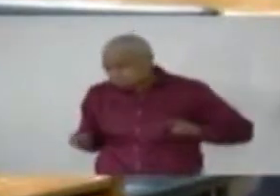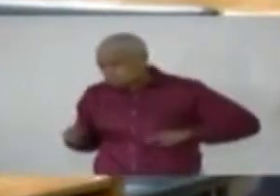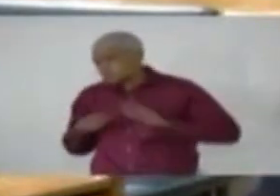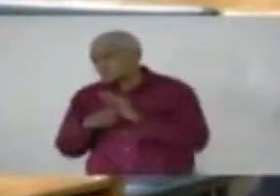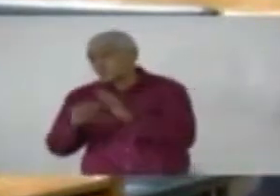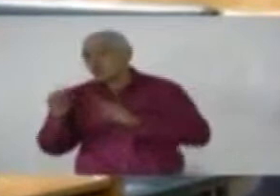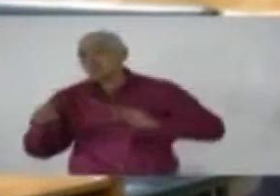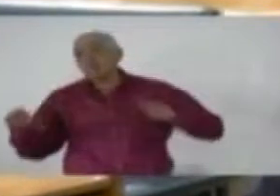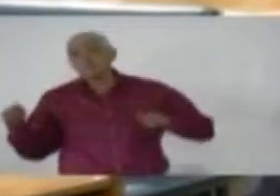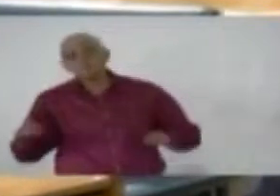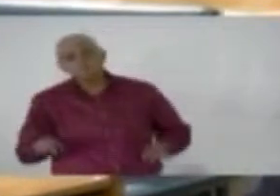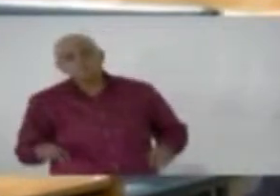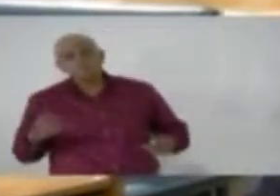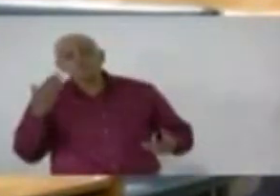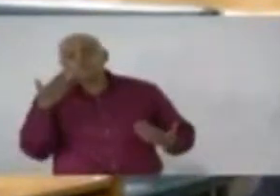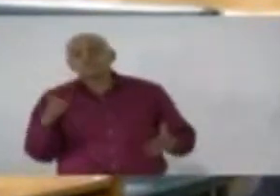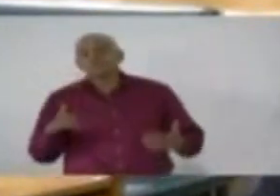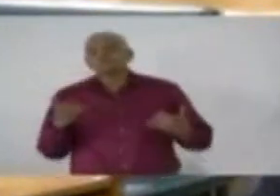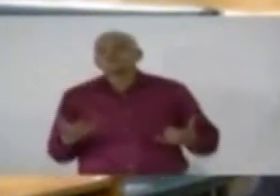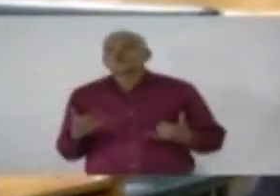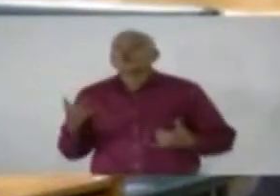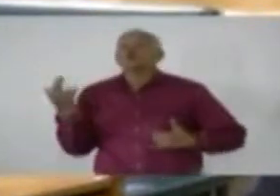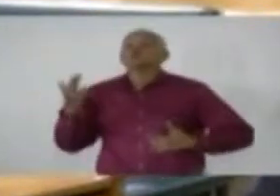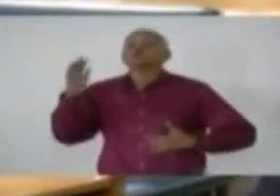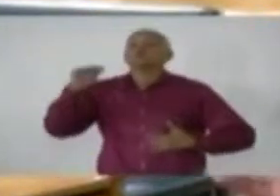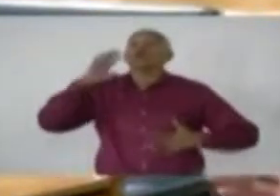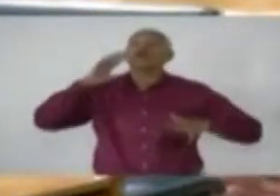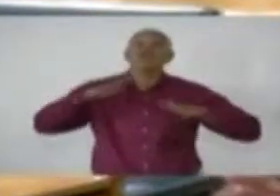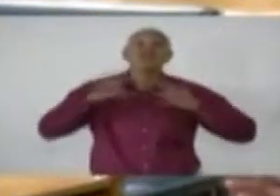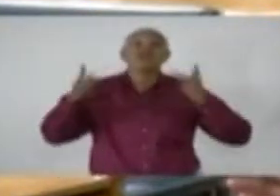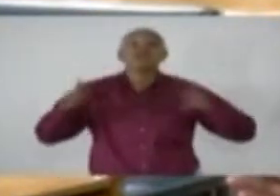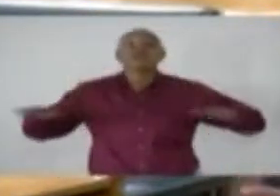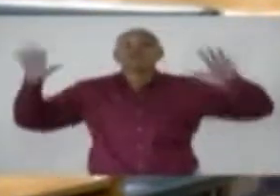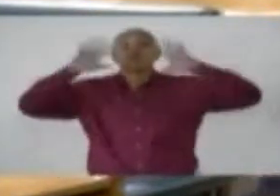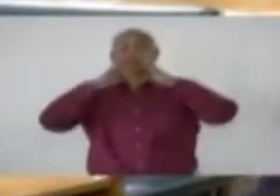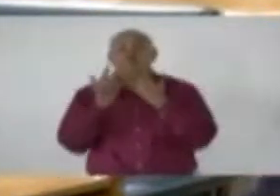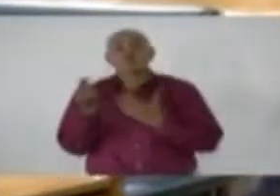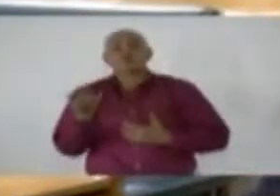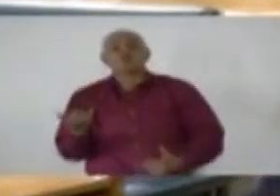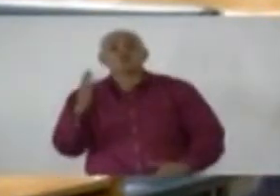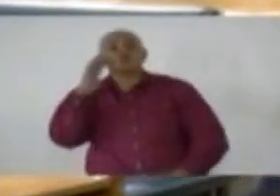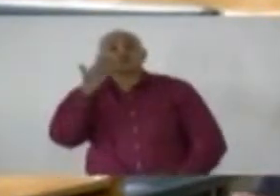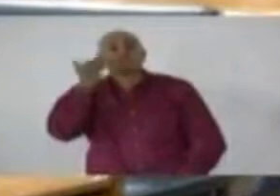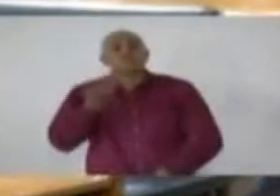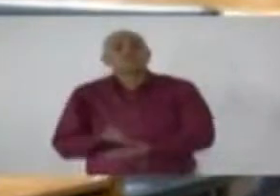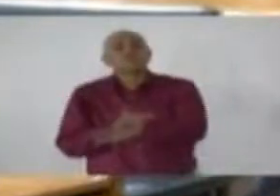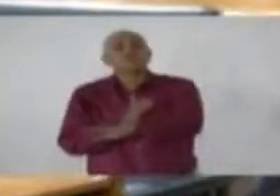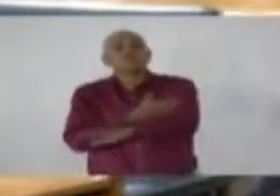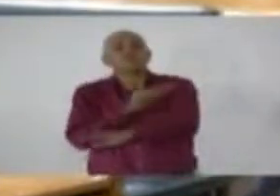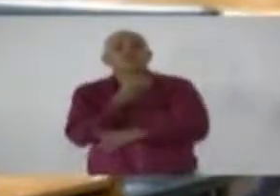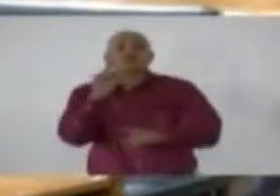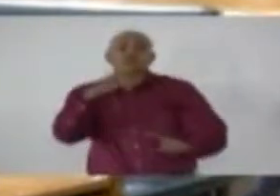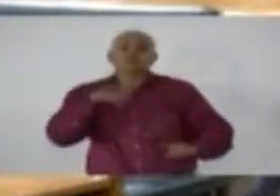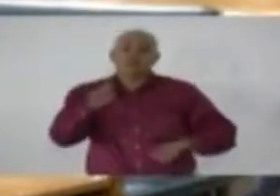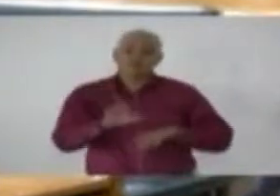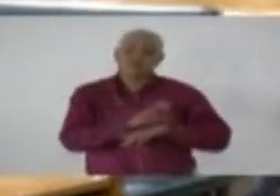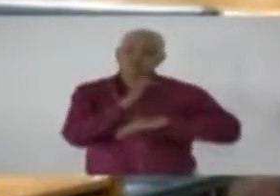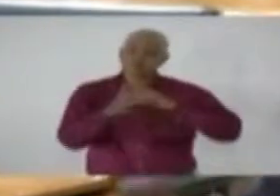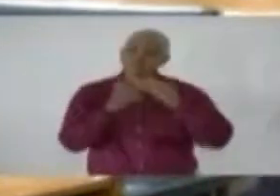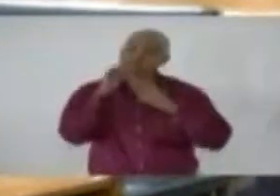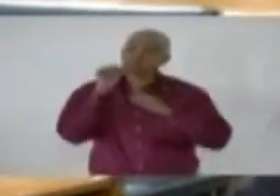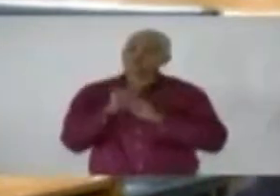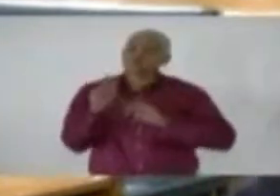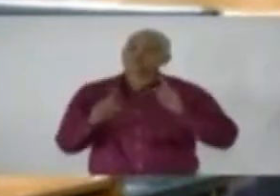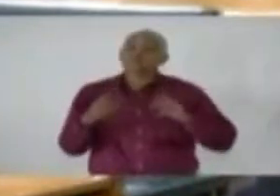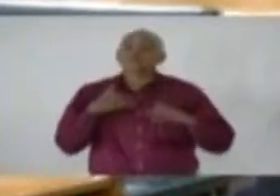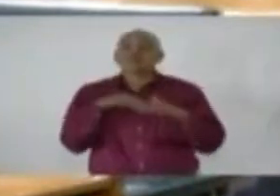other people, and it's now being used by a lot of people around the world, and it's going to get better. We have to digitize and make sure people have access